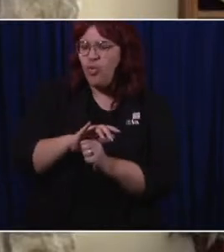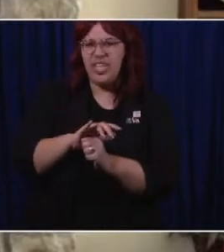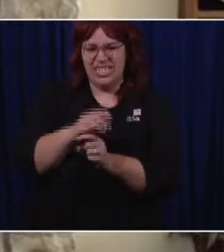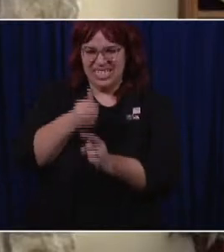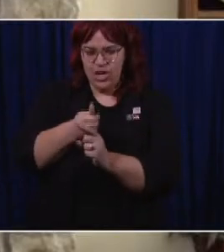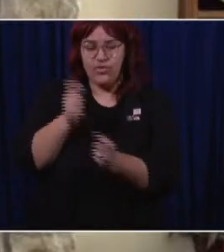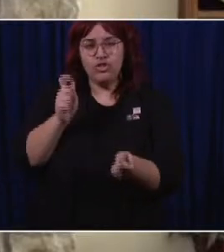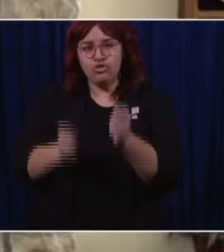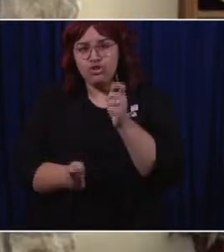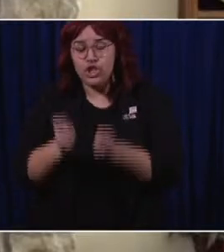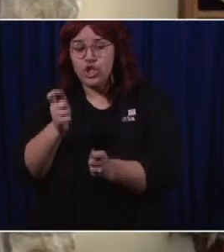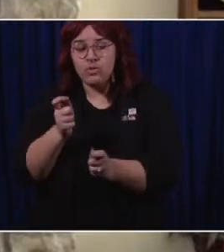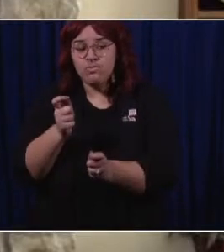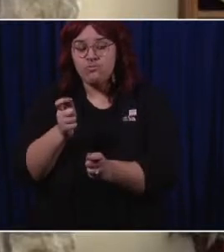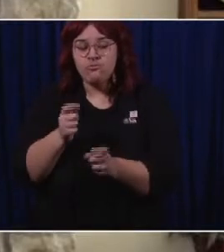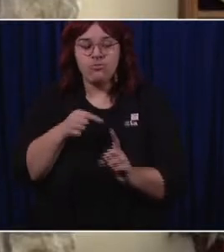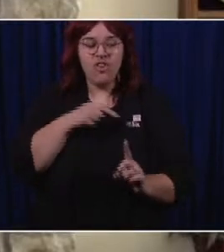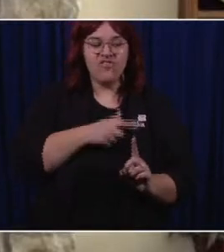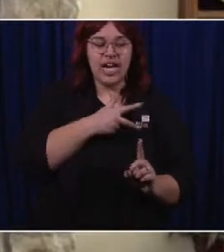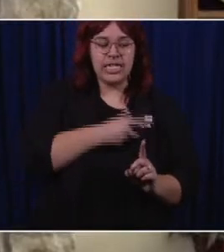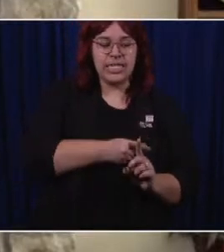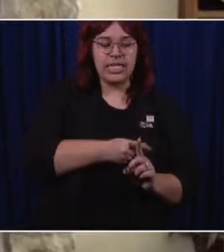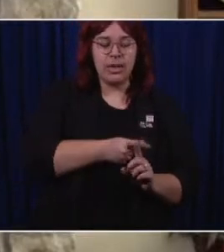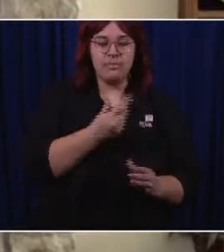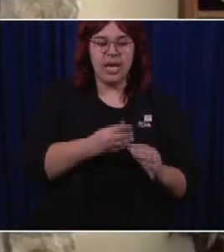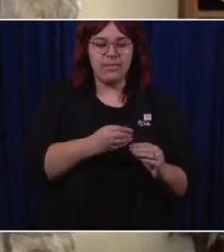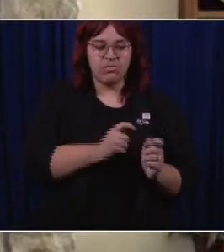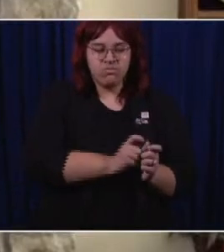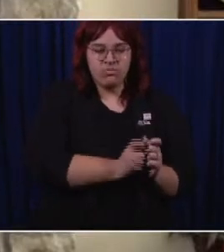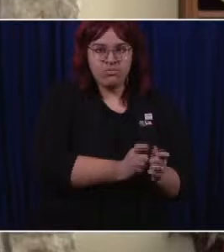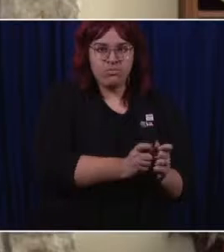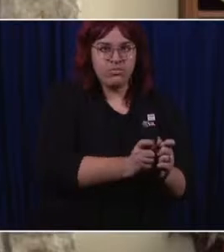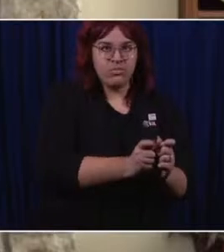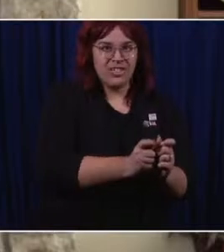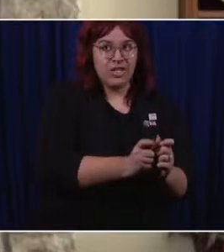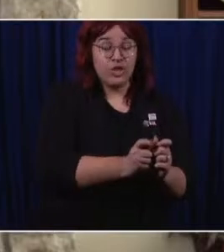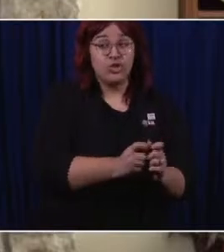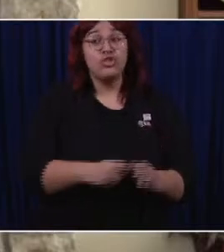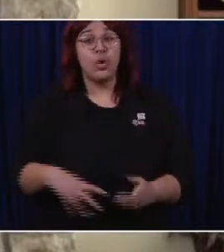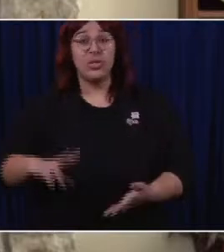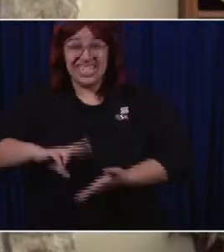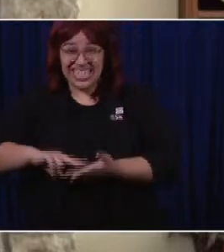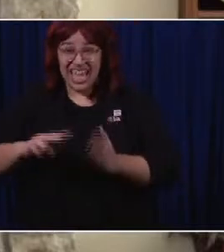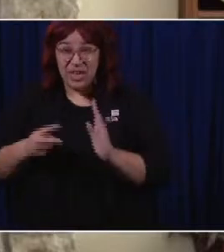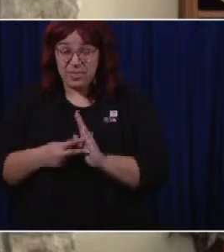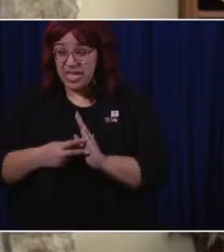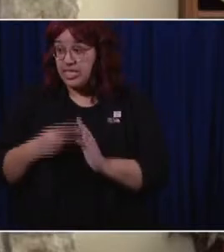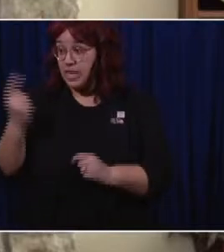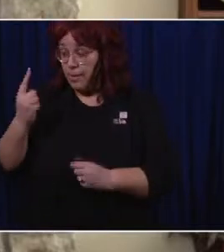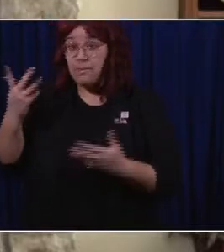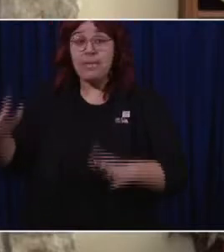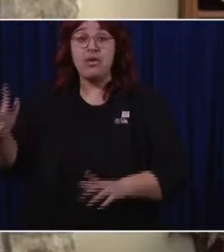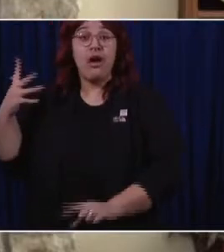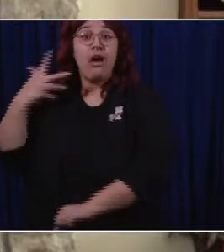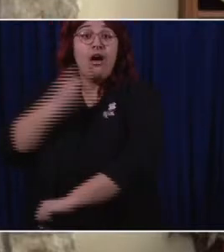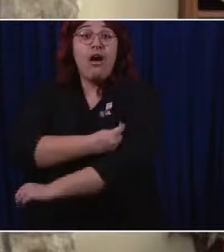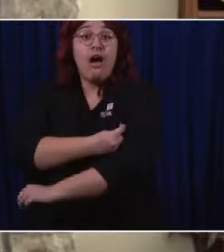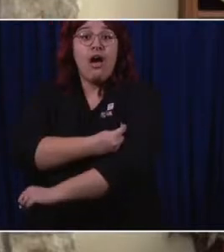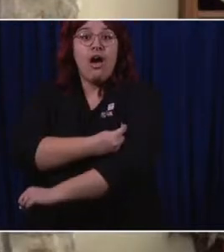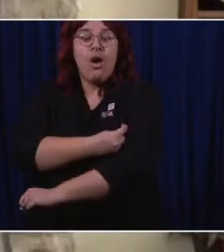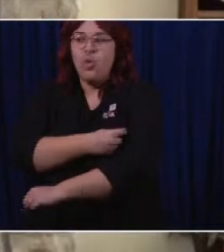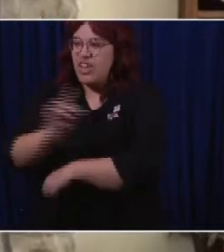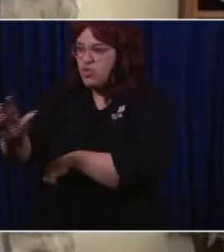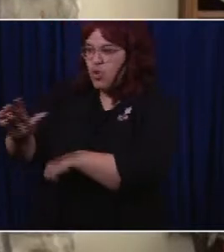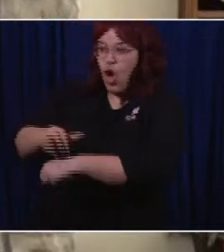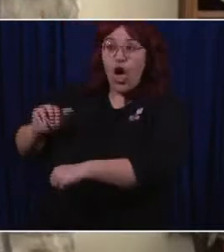fit into the current protocol? Are we talking about having to bring people in a third time for a vaccine this year?